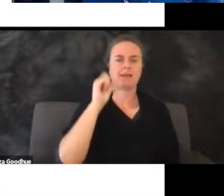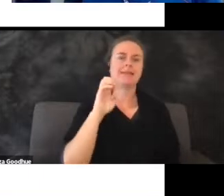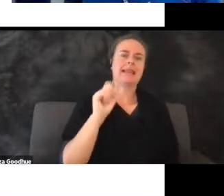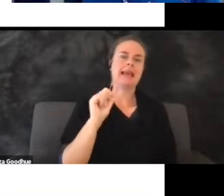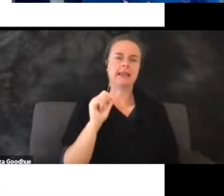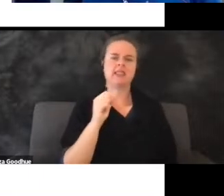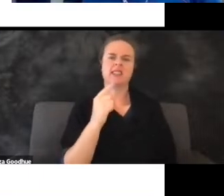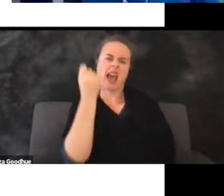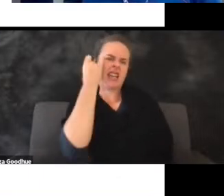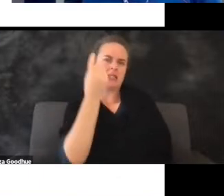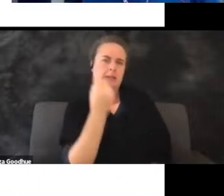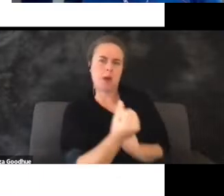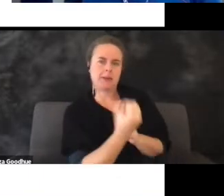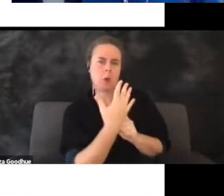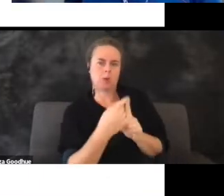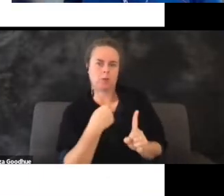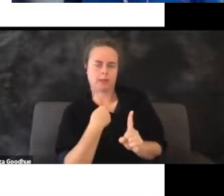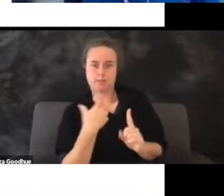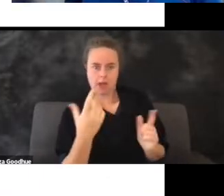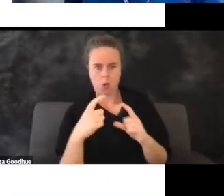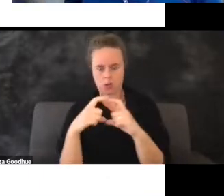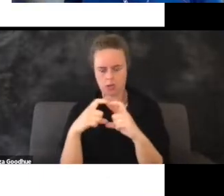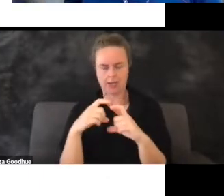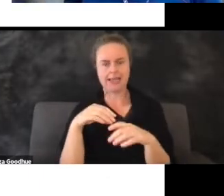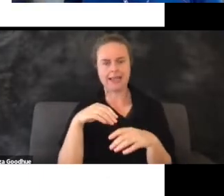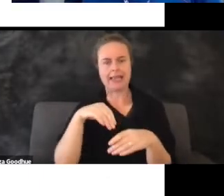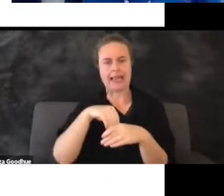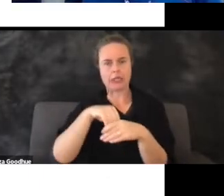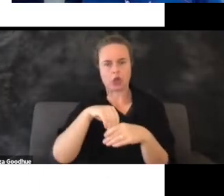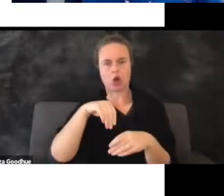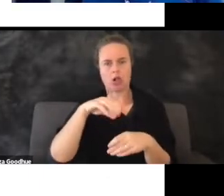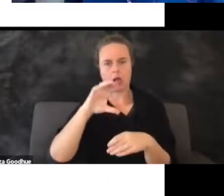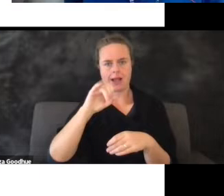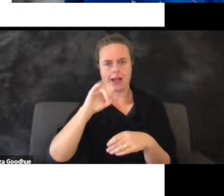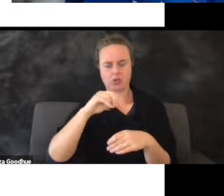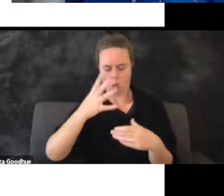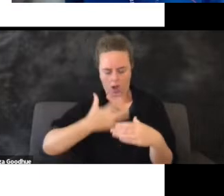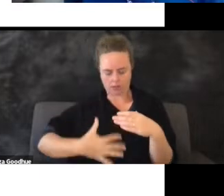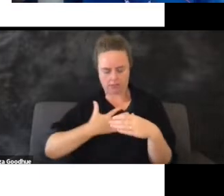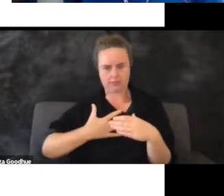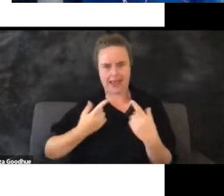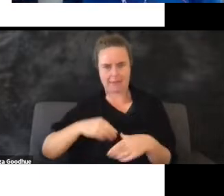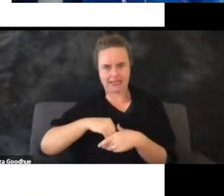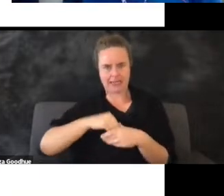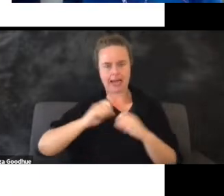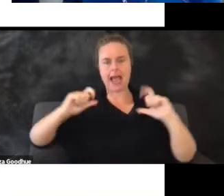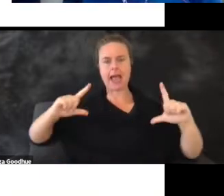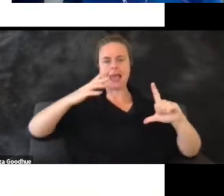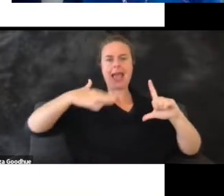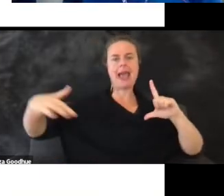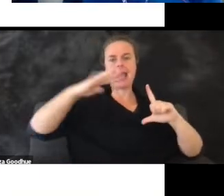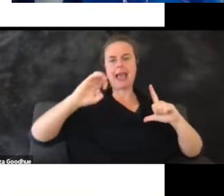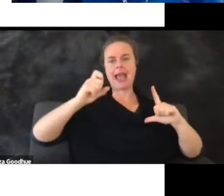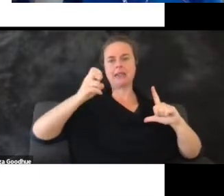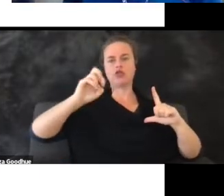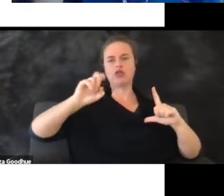was exposed to about the internal and external conditions of health, if you will. And